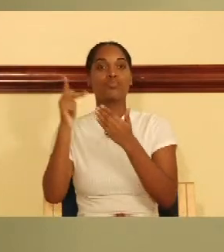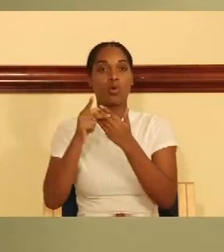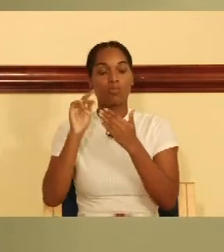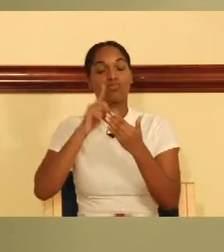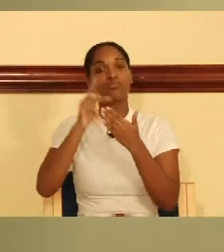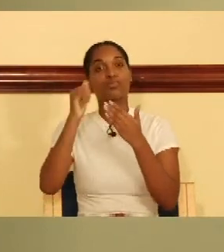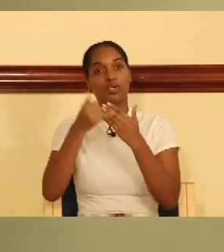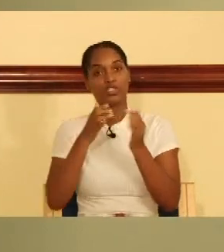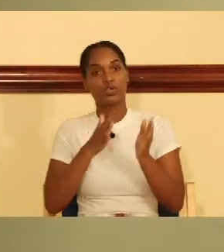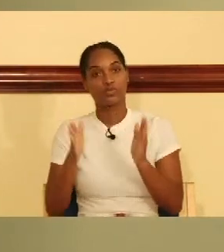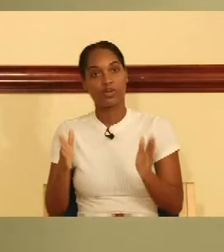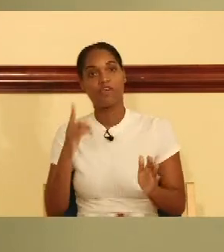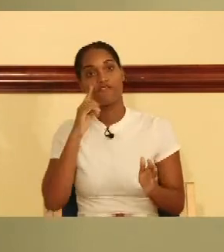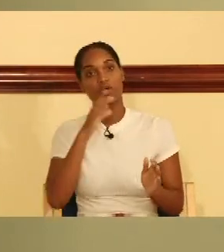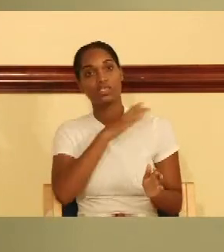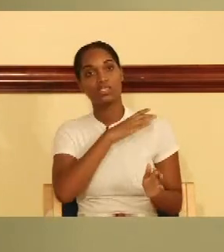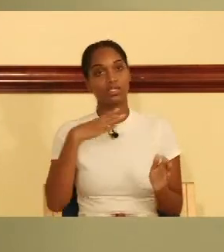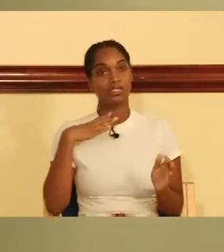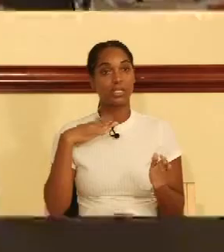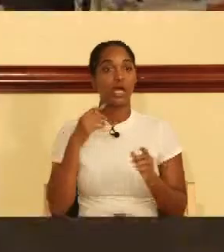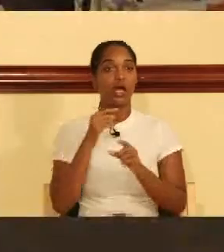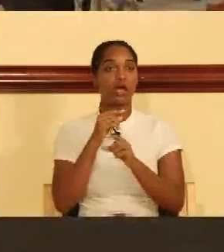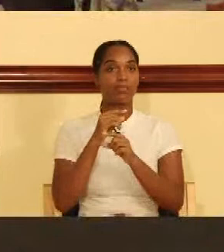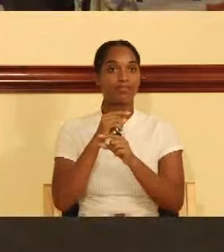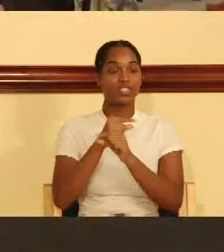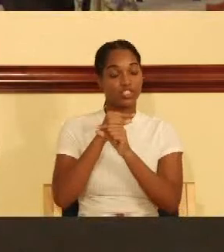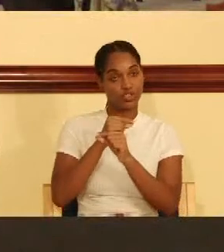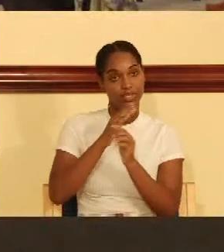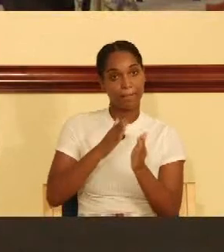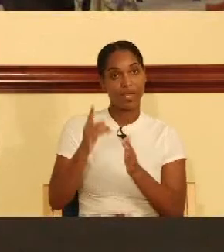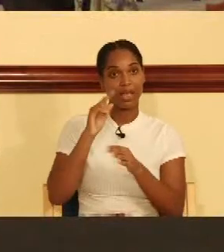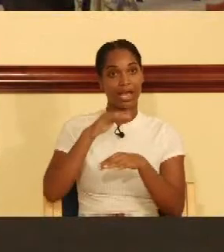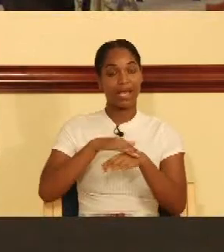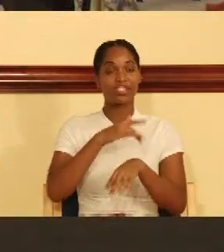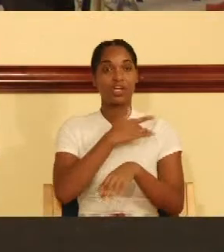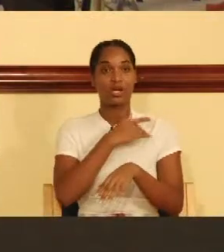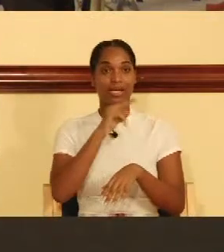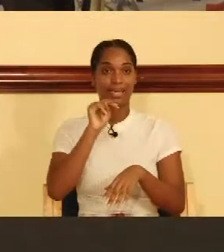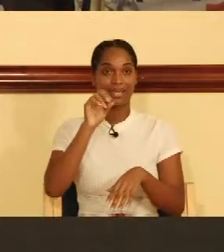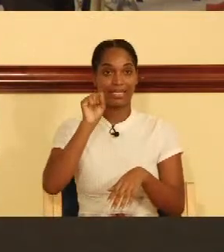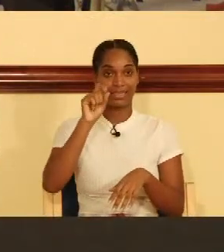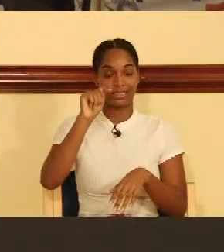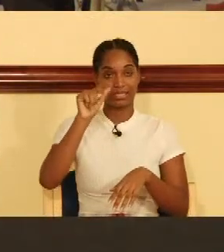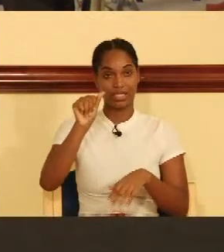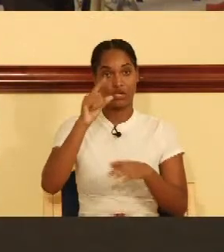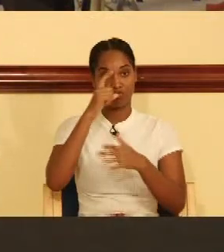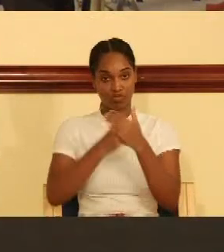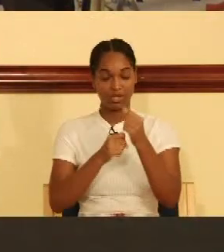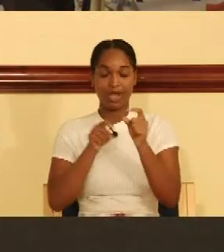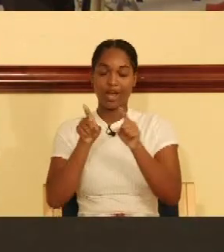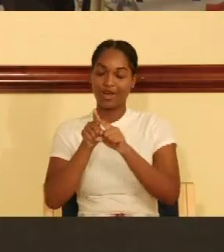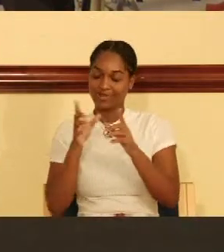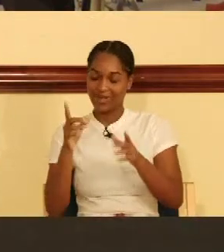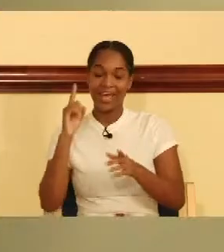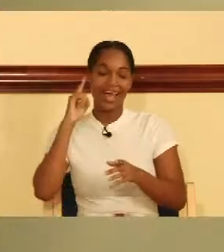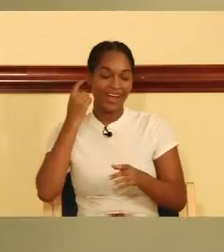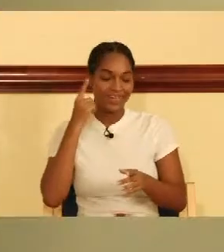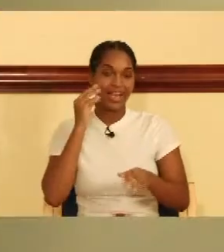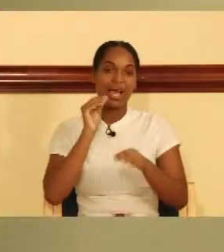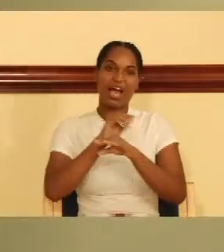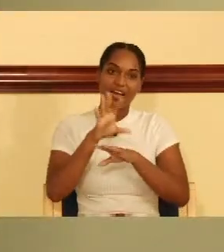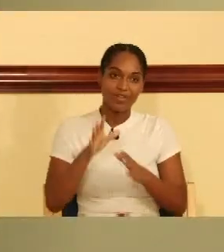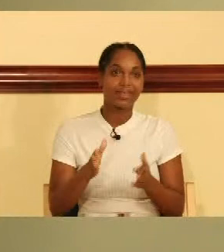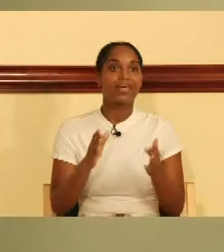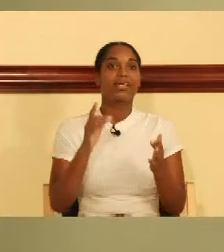for the Citizens Security Plan at Heart NSTA Trust. And of course, Andre Witter, Advocate,